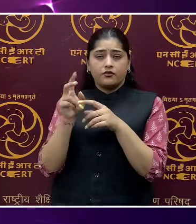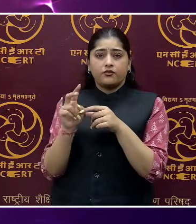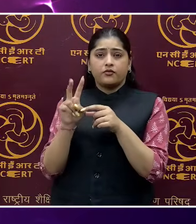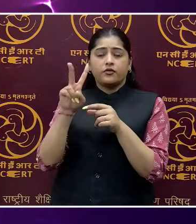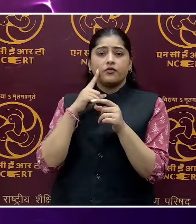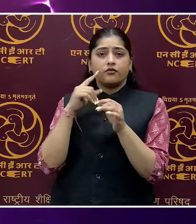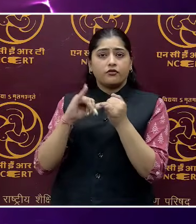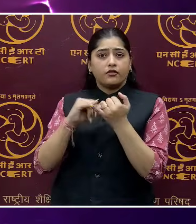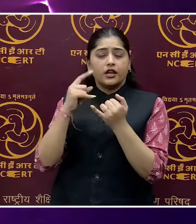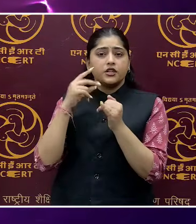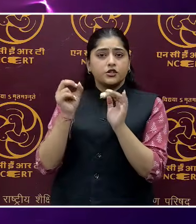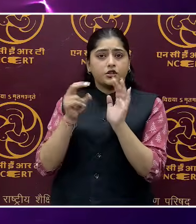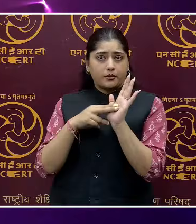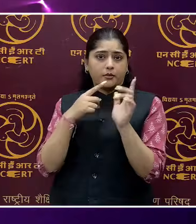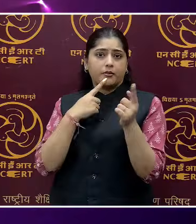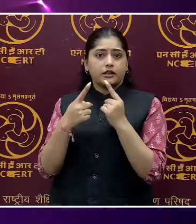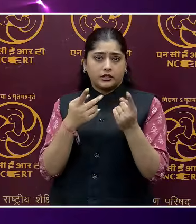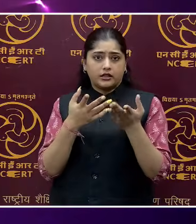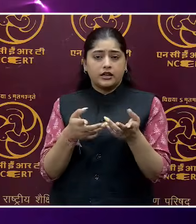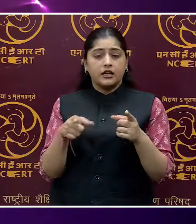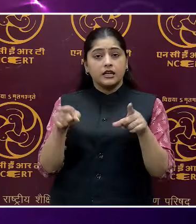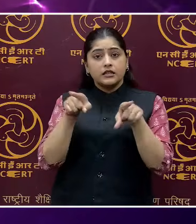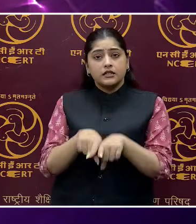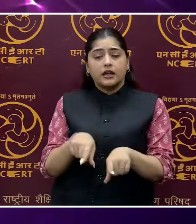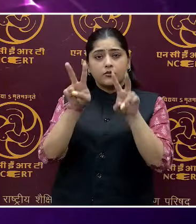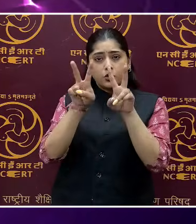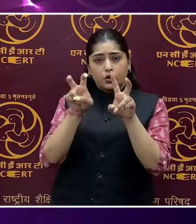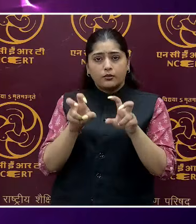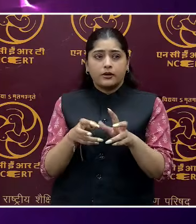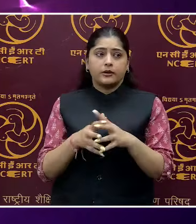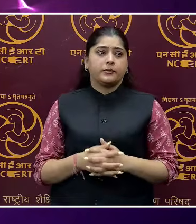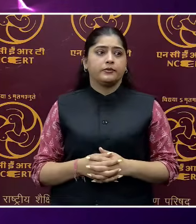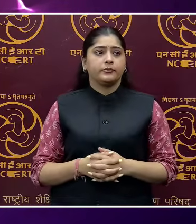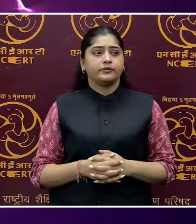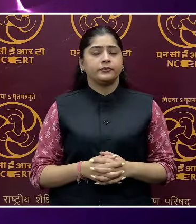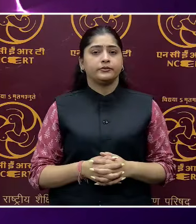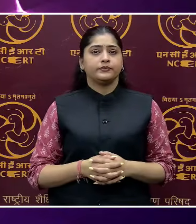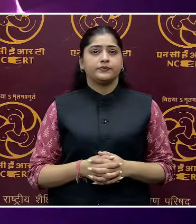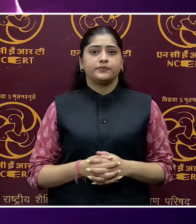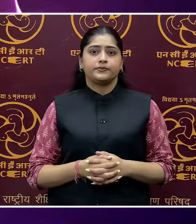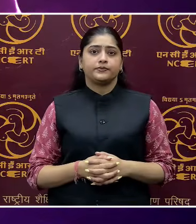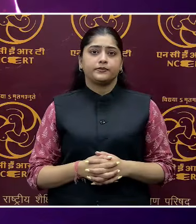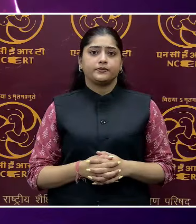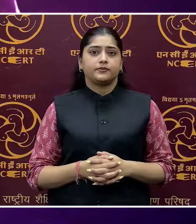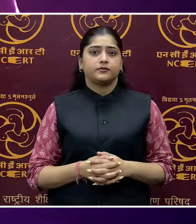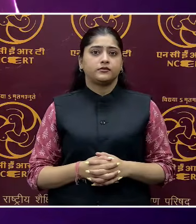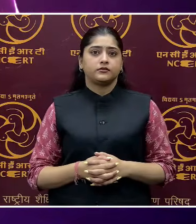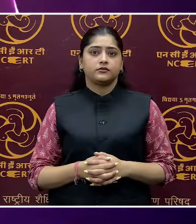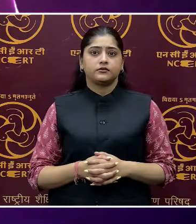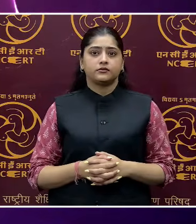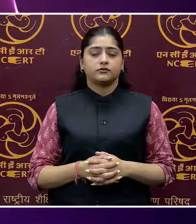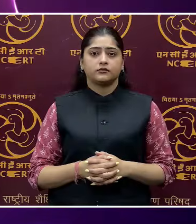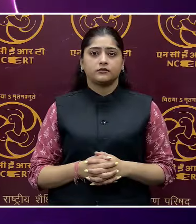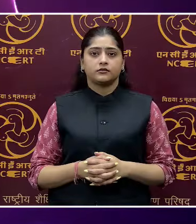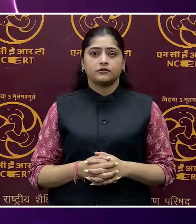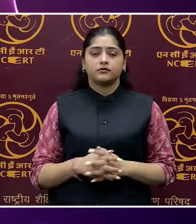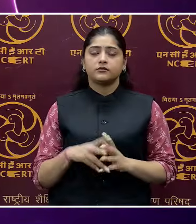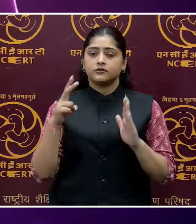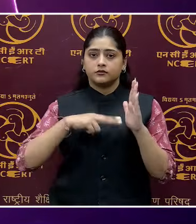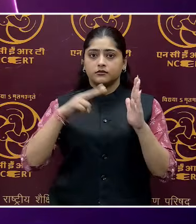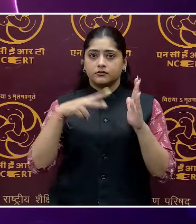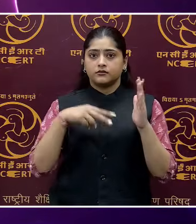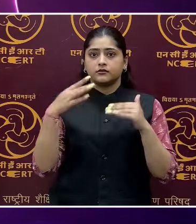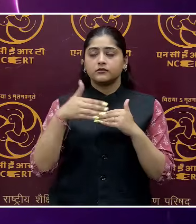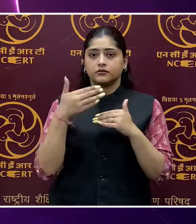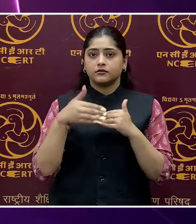of content including coursework, games, simulation, AR and VR with a clear public system for